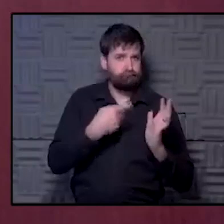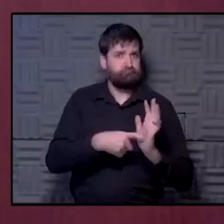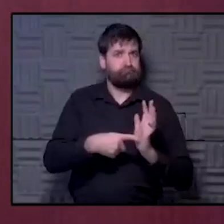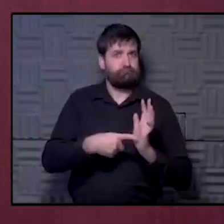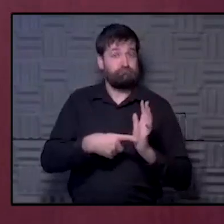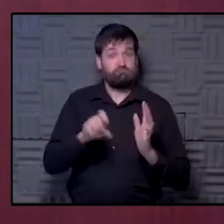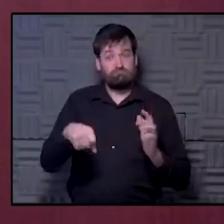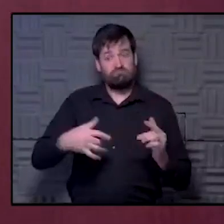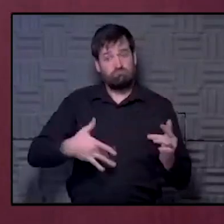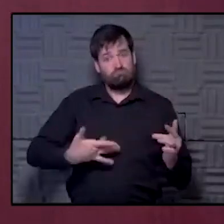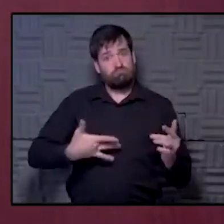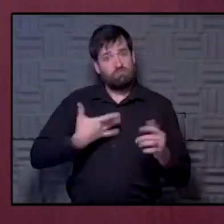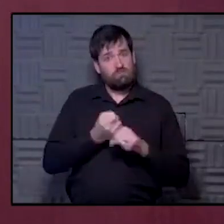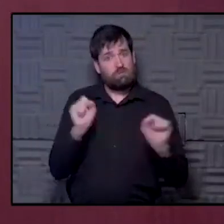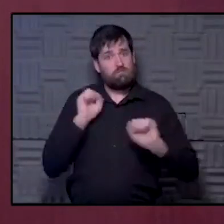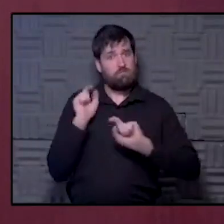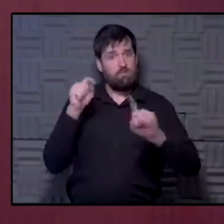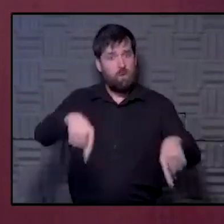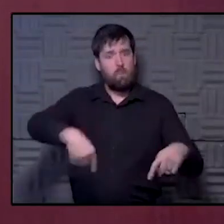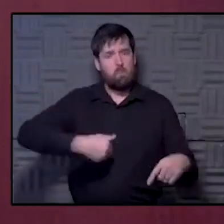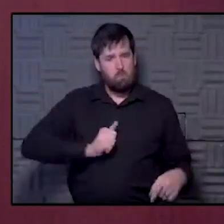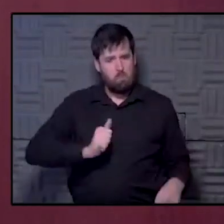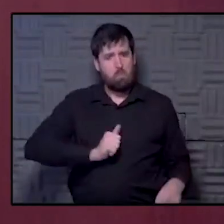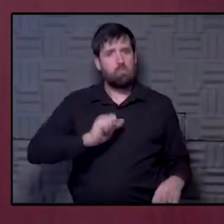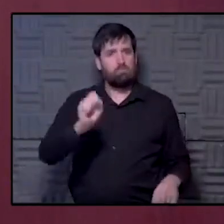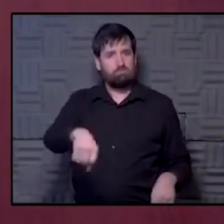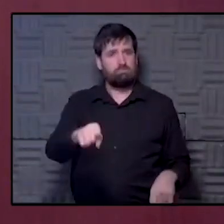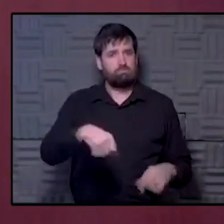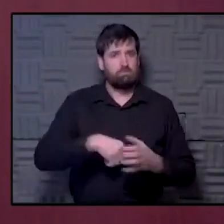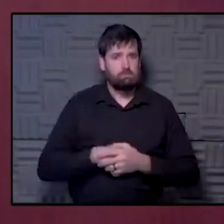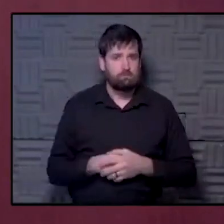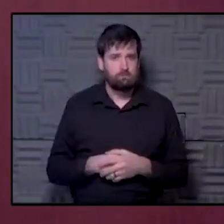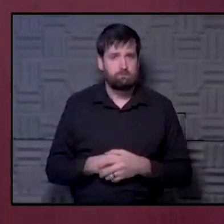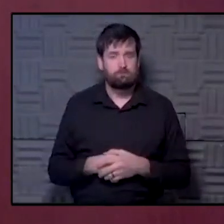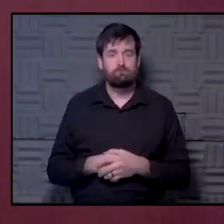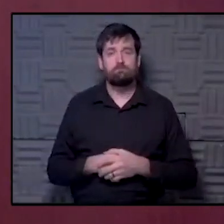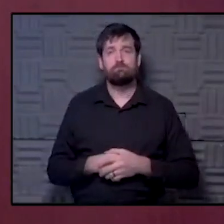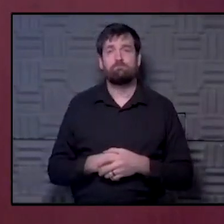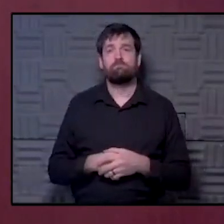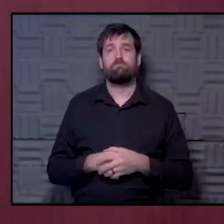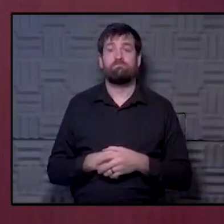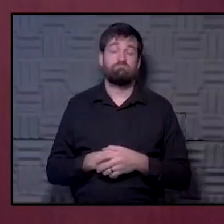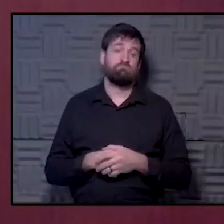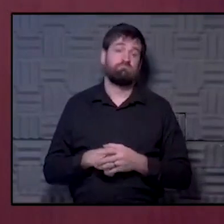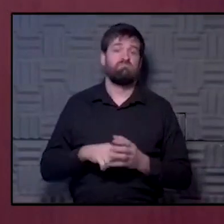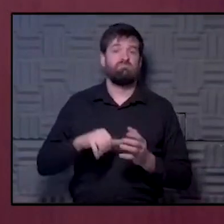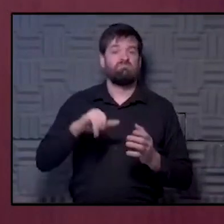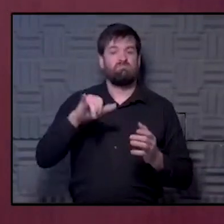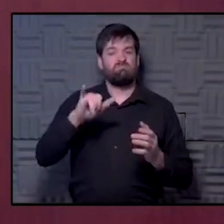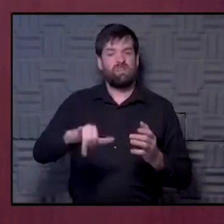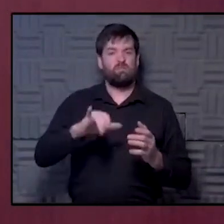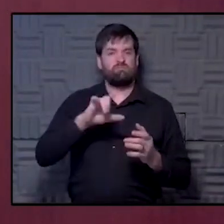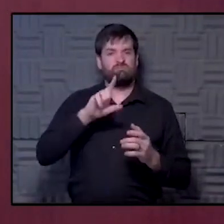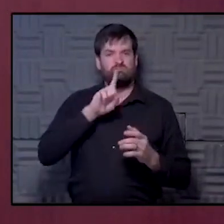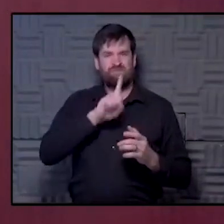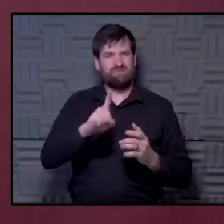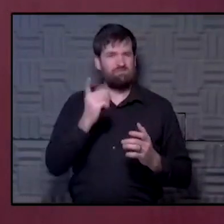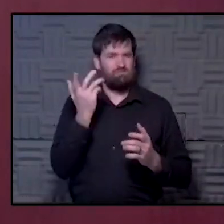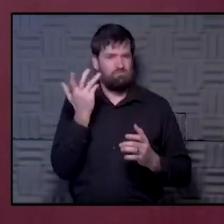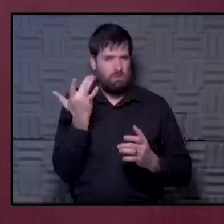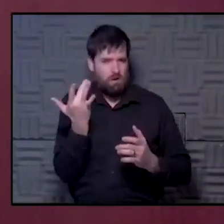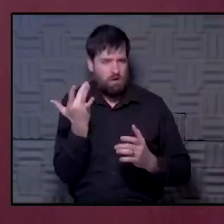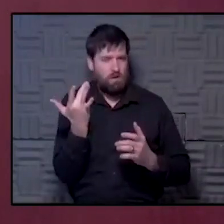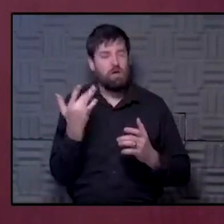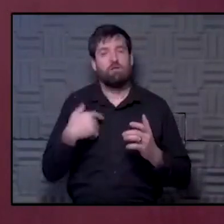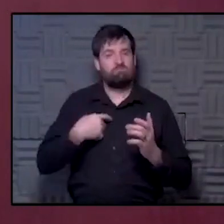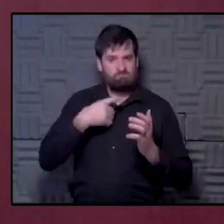fact, I would feel safe going into this establishment. And so that was really the genesis behind this, that, again,